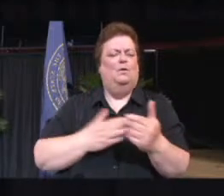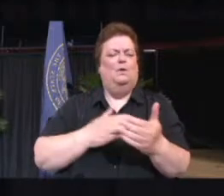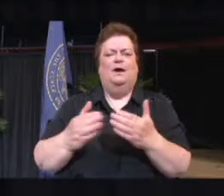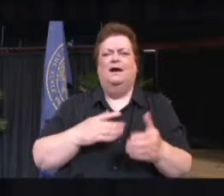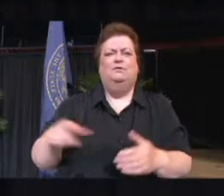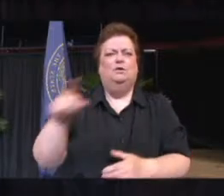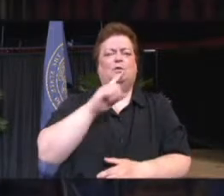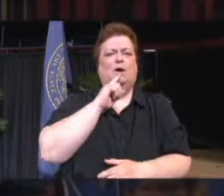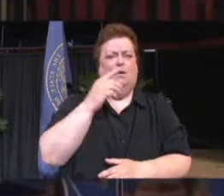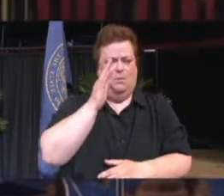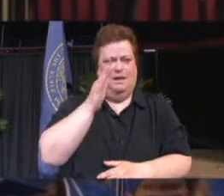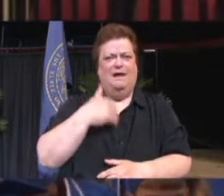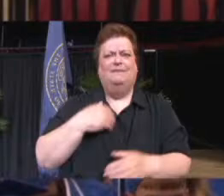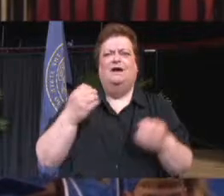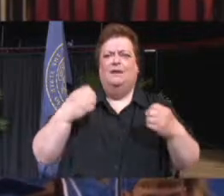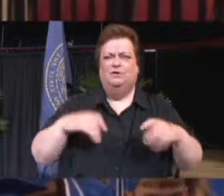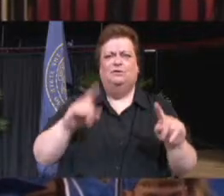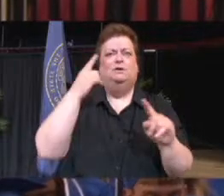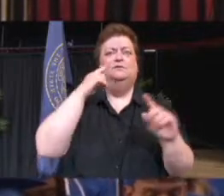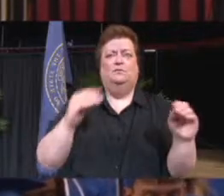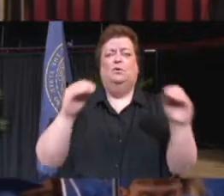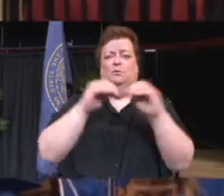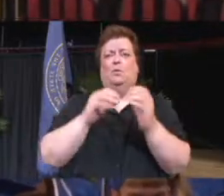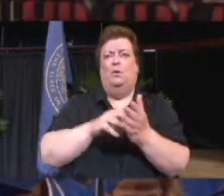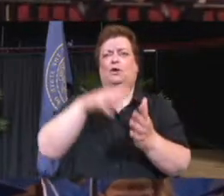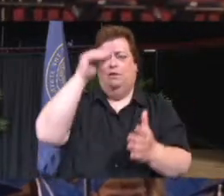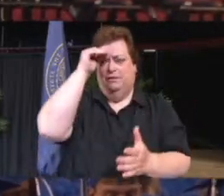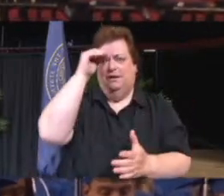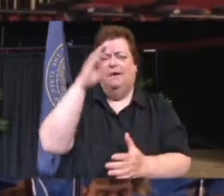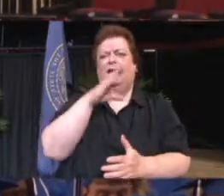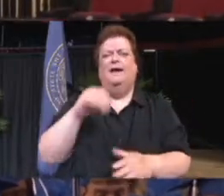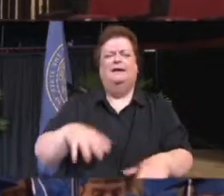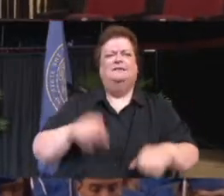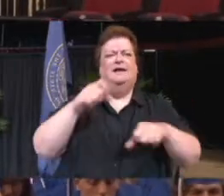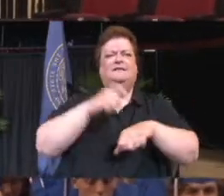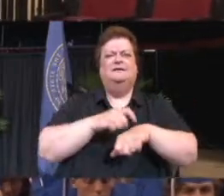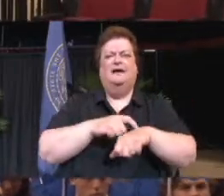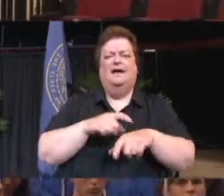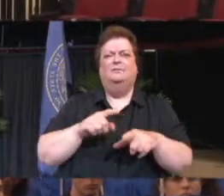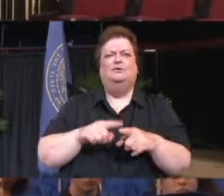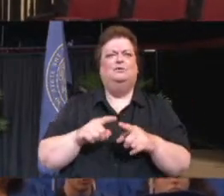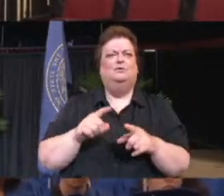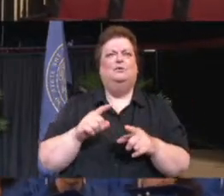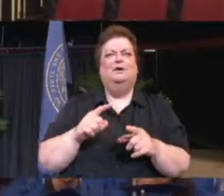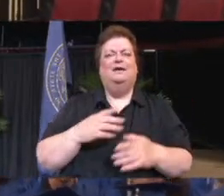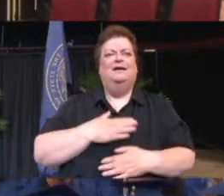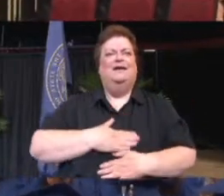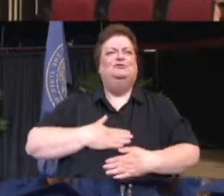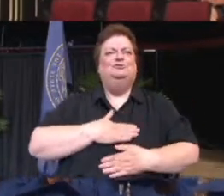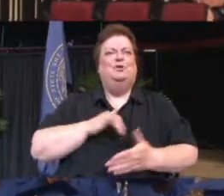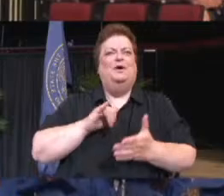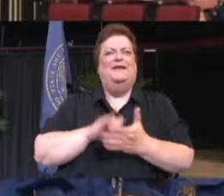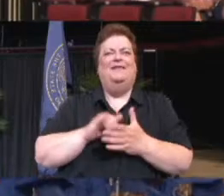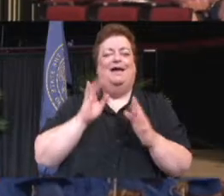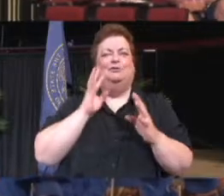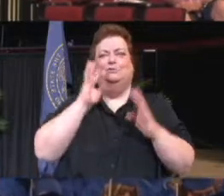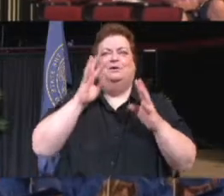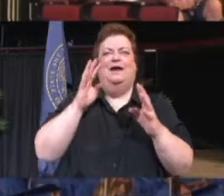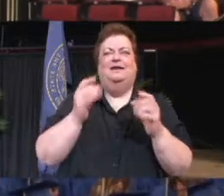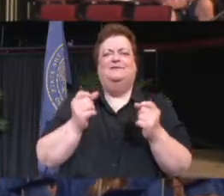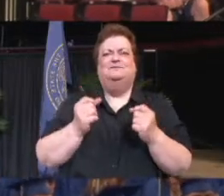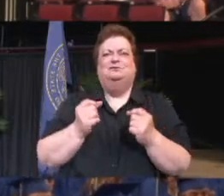always opportunities to learn. And take the time to enjoy that creative spark that is in each of us. Celebrate